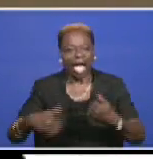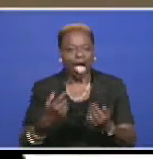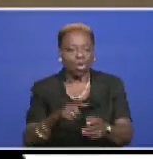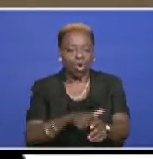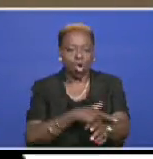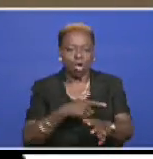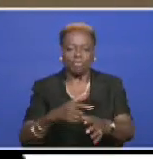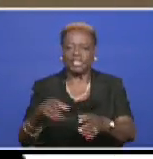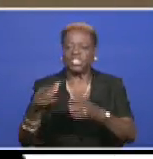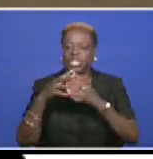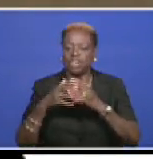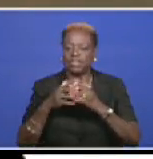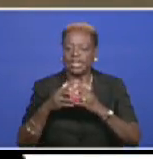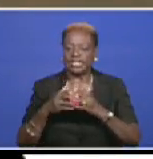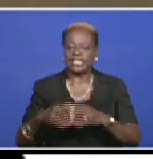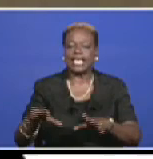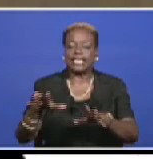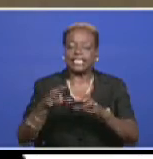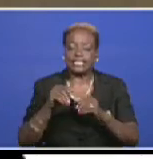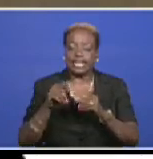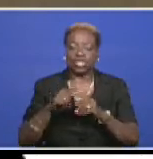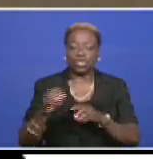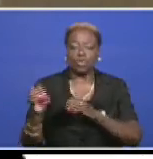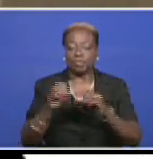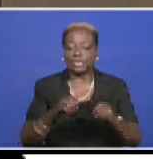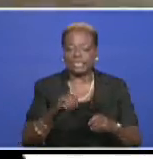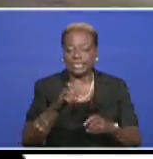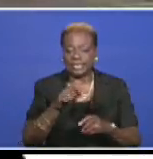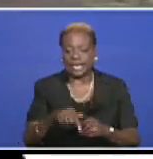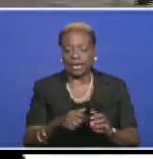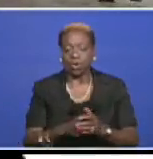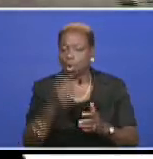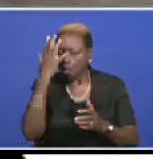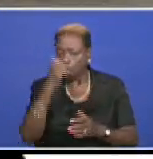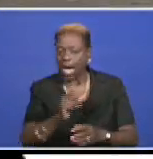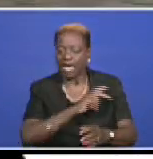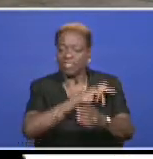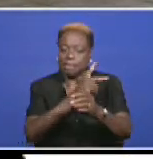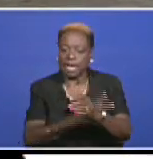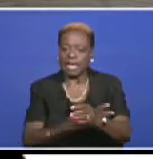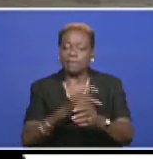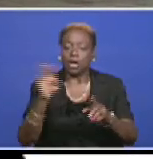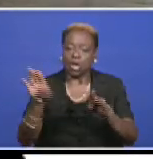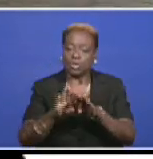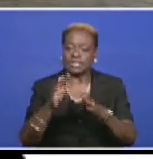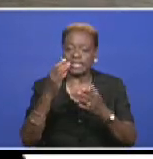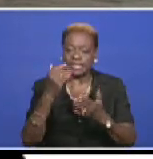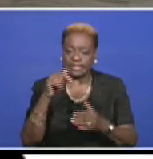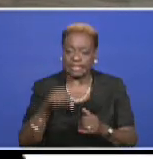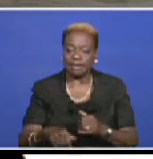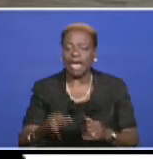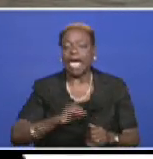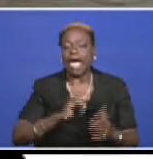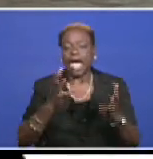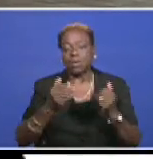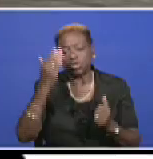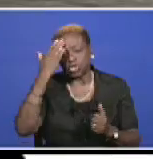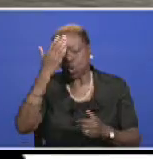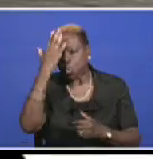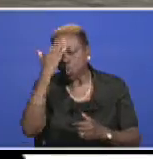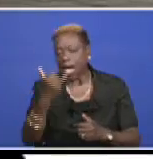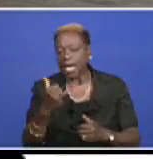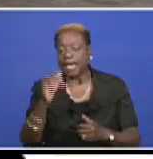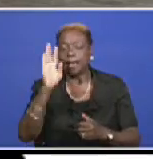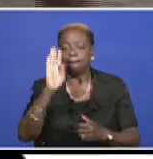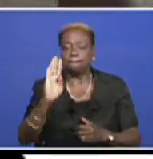down? Why the power still shedding up? I only want to know why VPL are current off, and plus they turned the light off